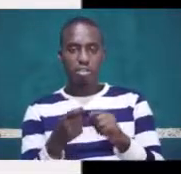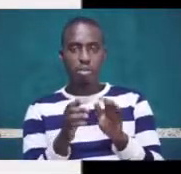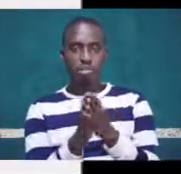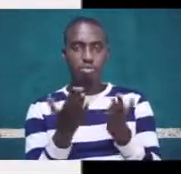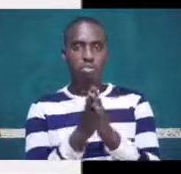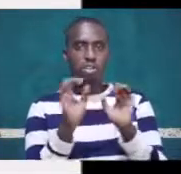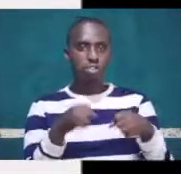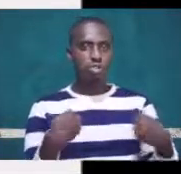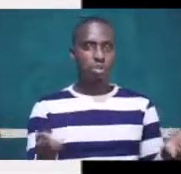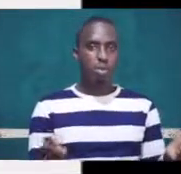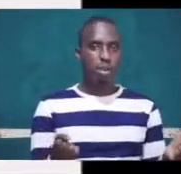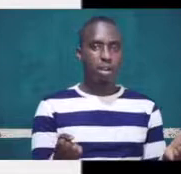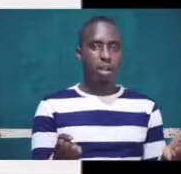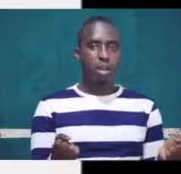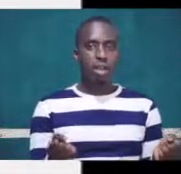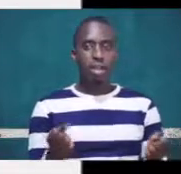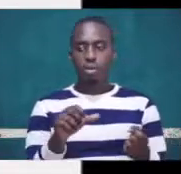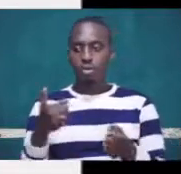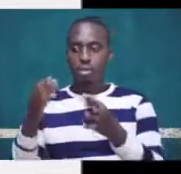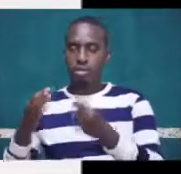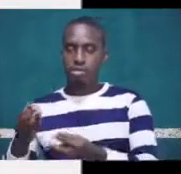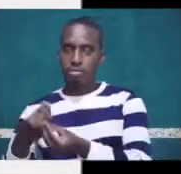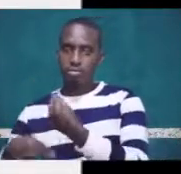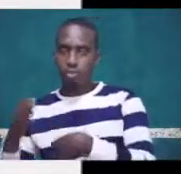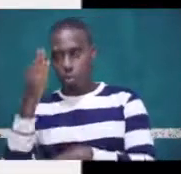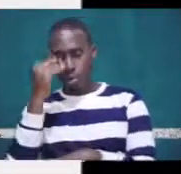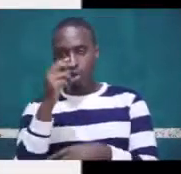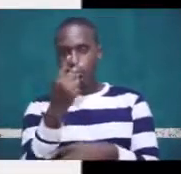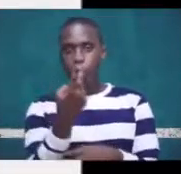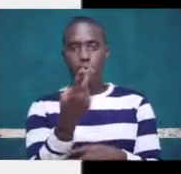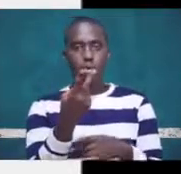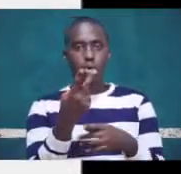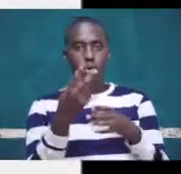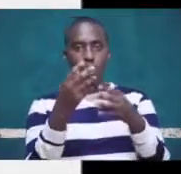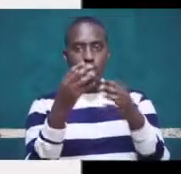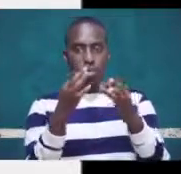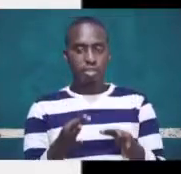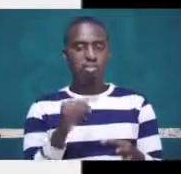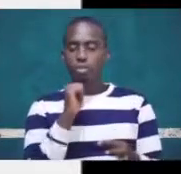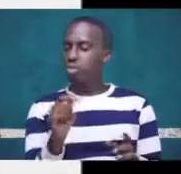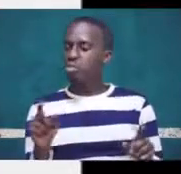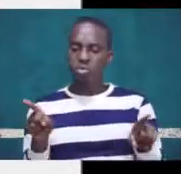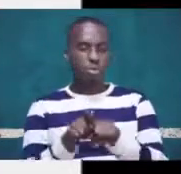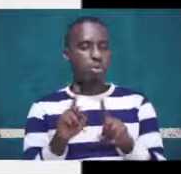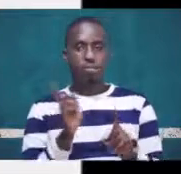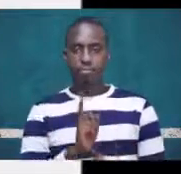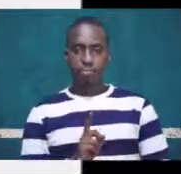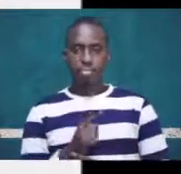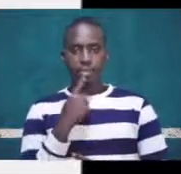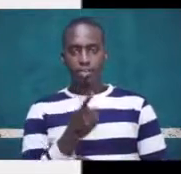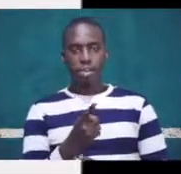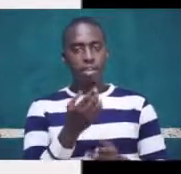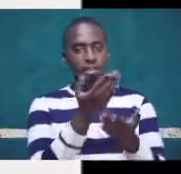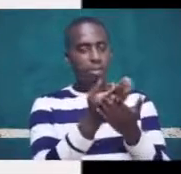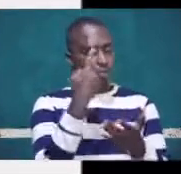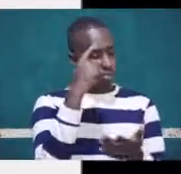can't affect the demand for dry sales, because these two commodities are not related at all. So the demand for